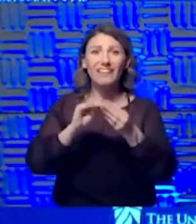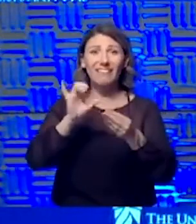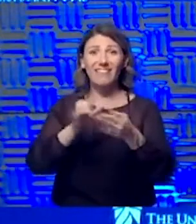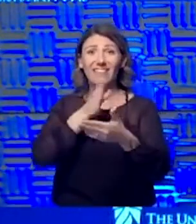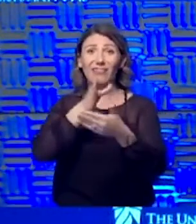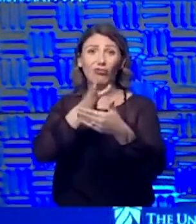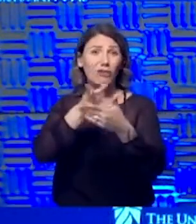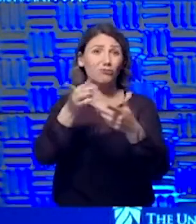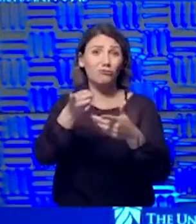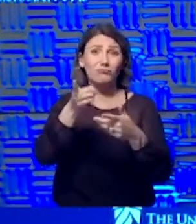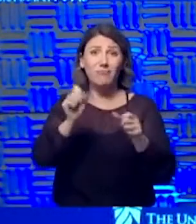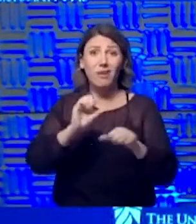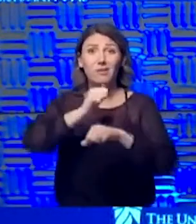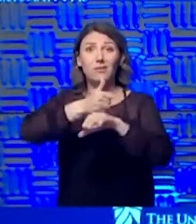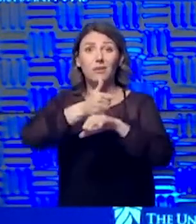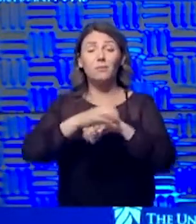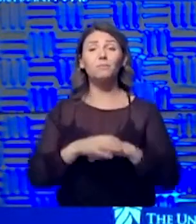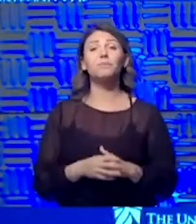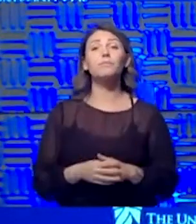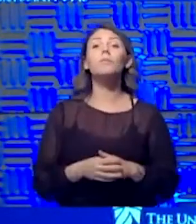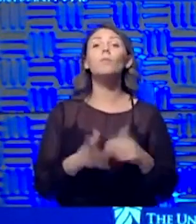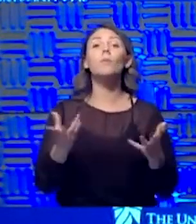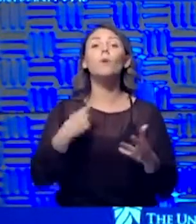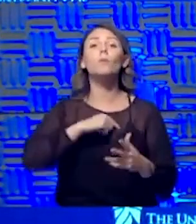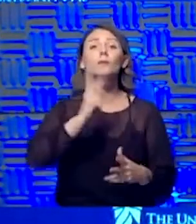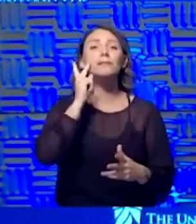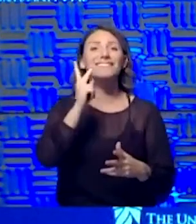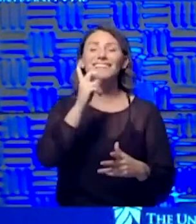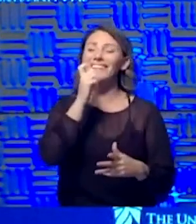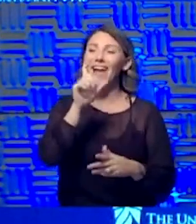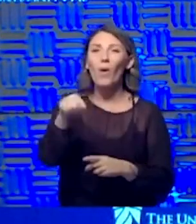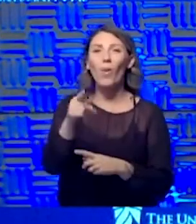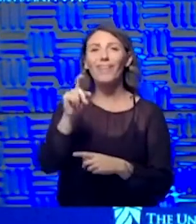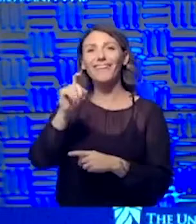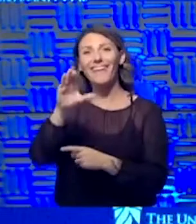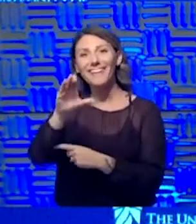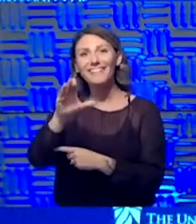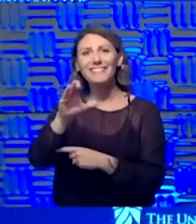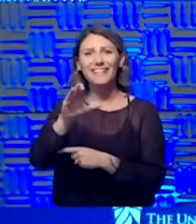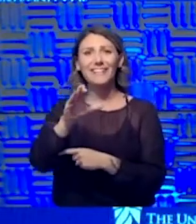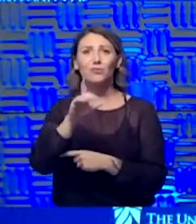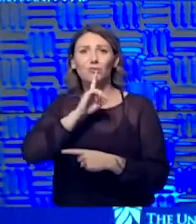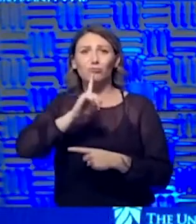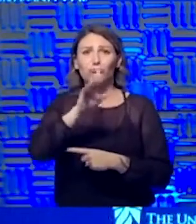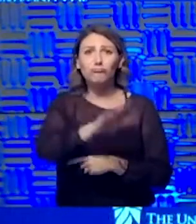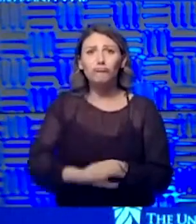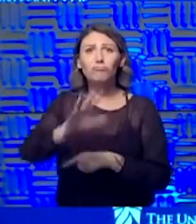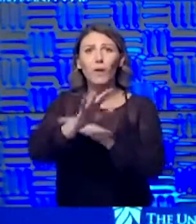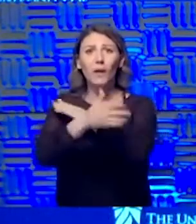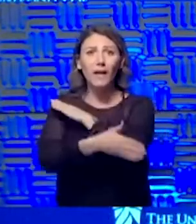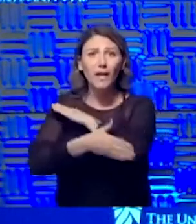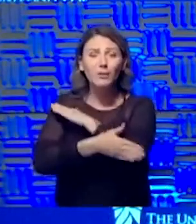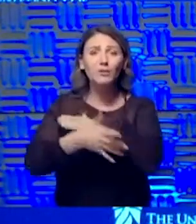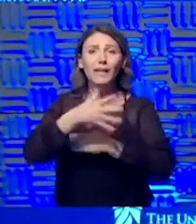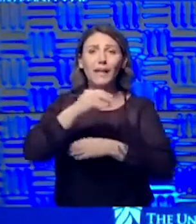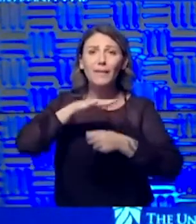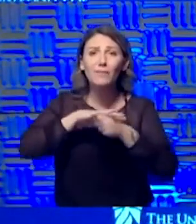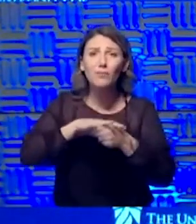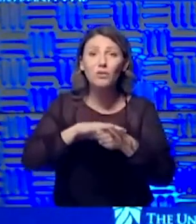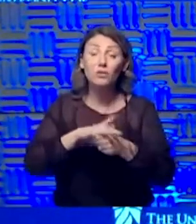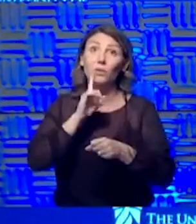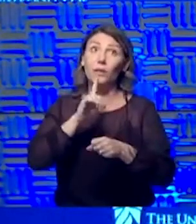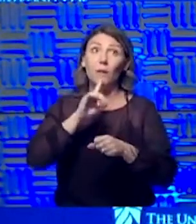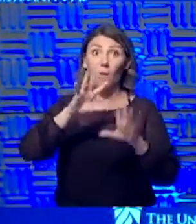make. So I think what we're seeing, and we're not just seeing it in Kansas City, it's true across the country because the pressure exists there. In fact, it's true across the